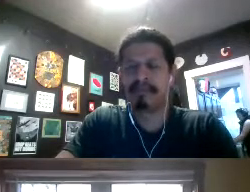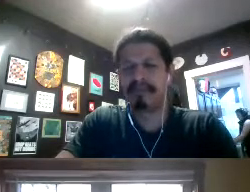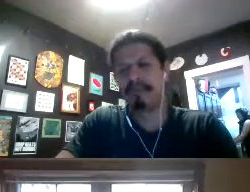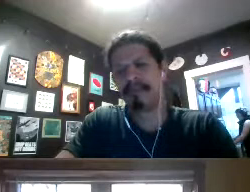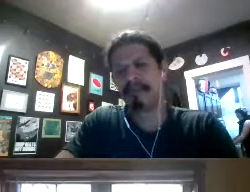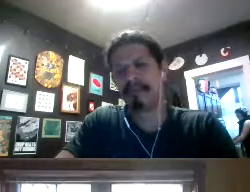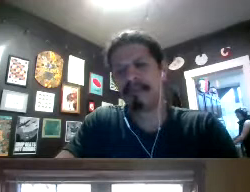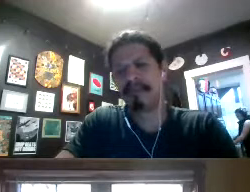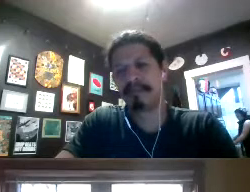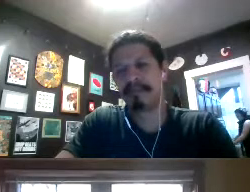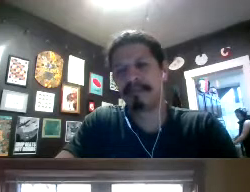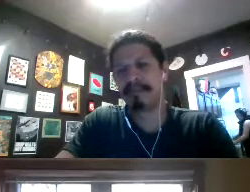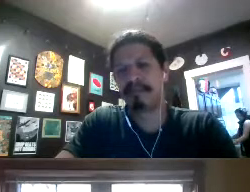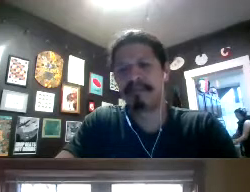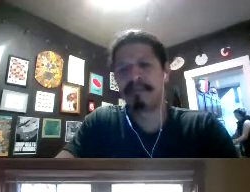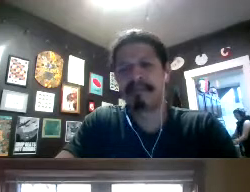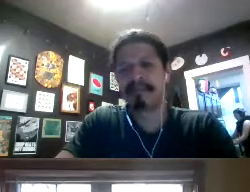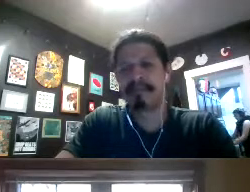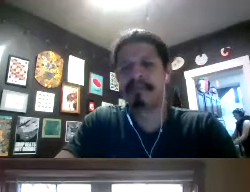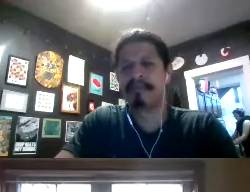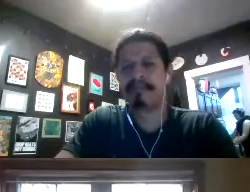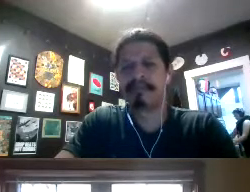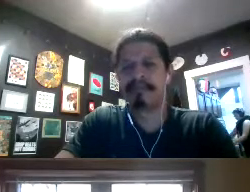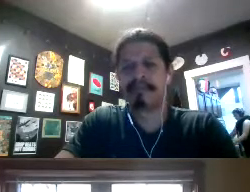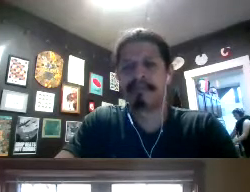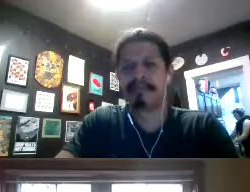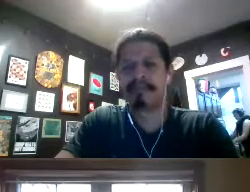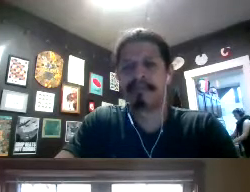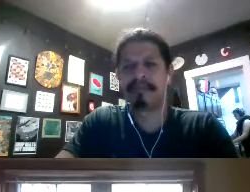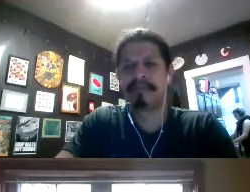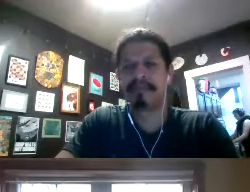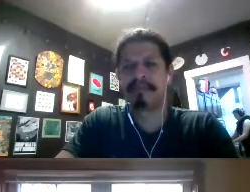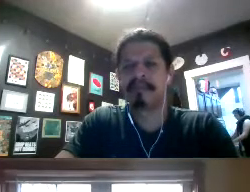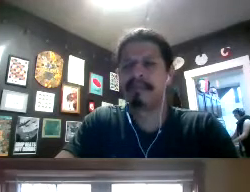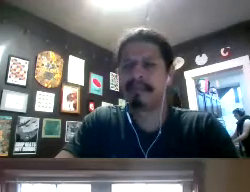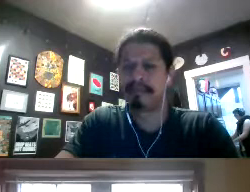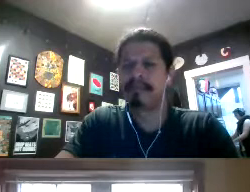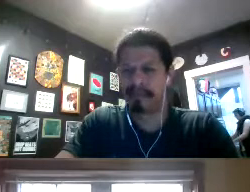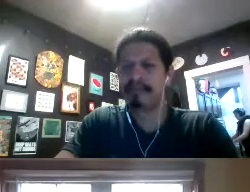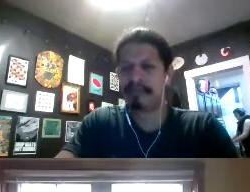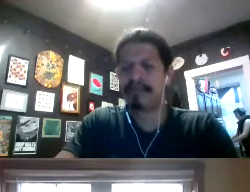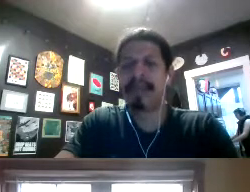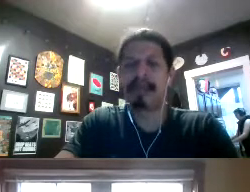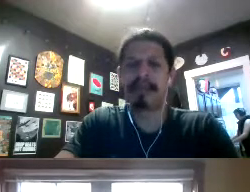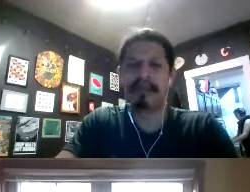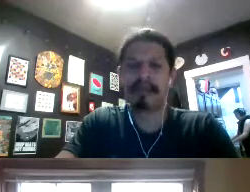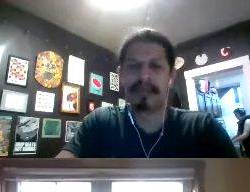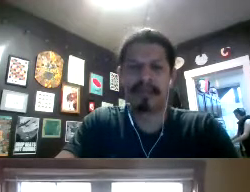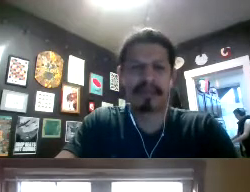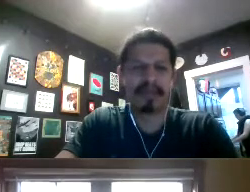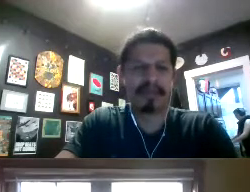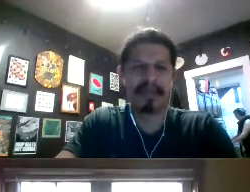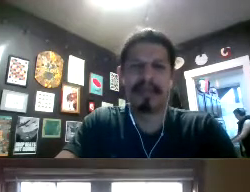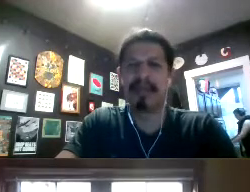that safe option for travel. So Ricardo, you want to tell folks how we're going to handle the discussion? Yeah, thank you so